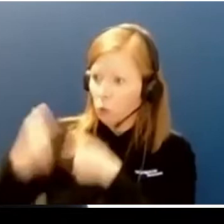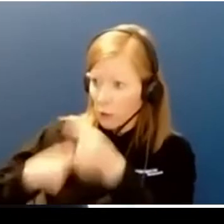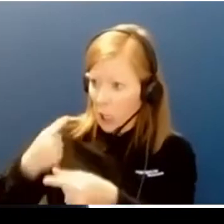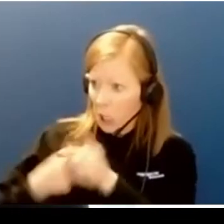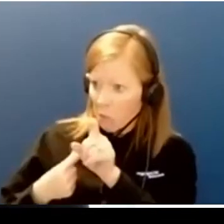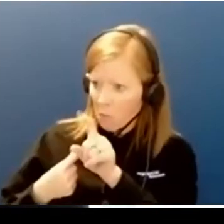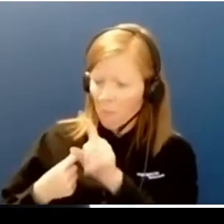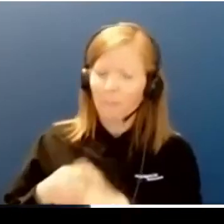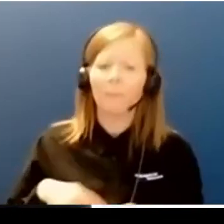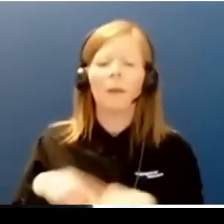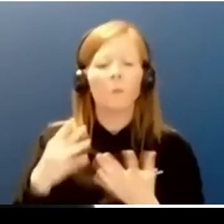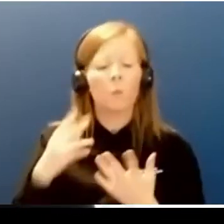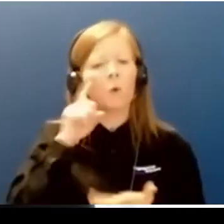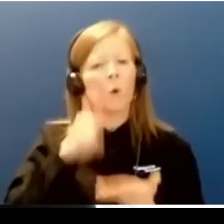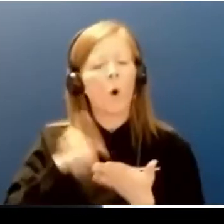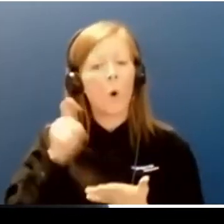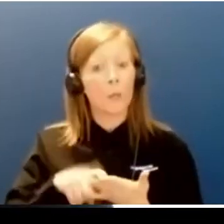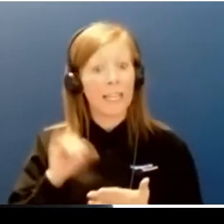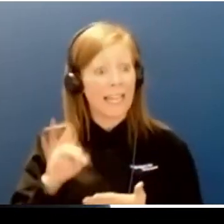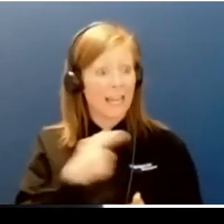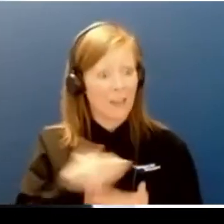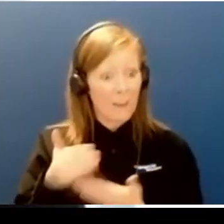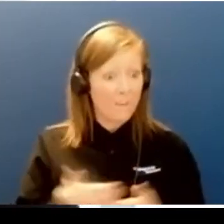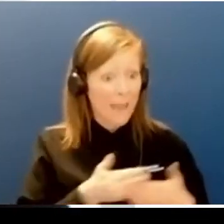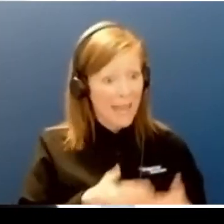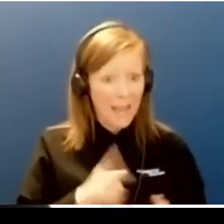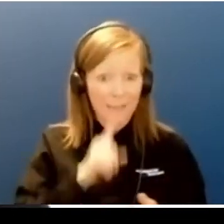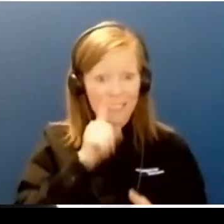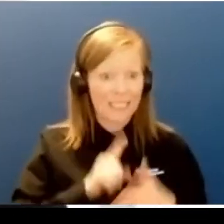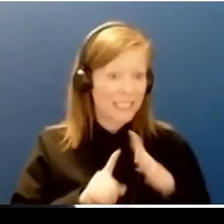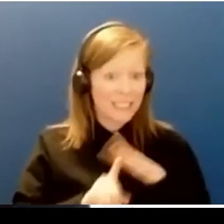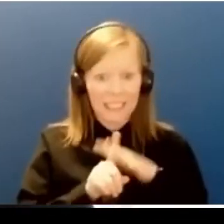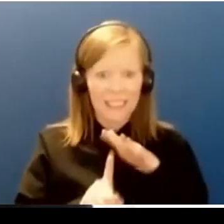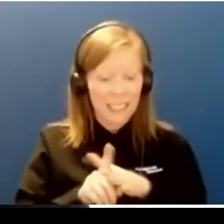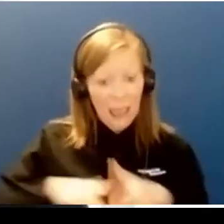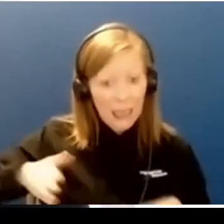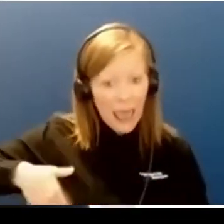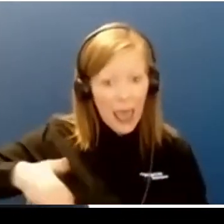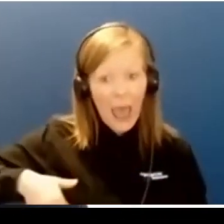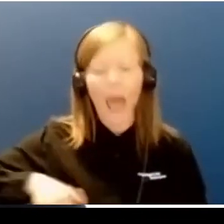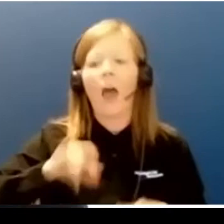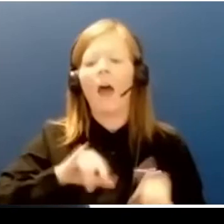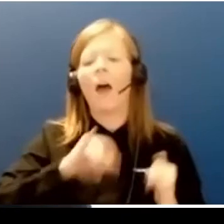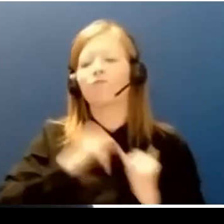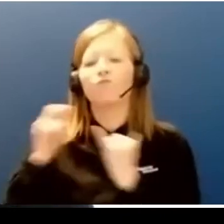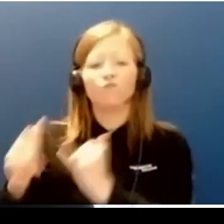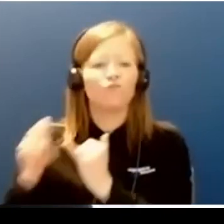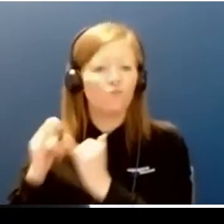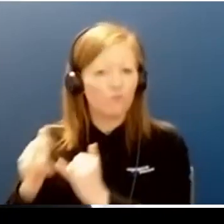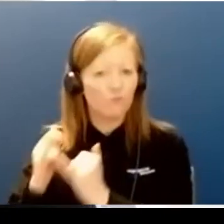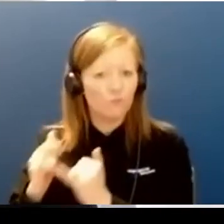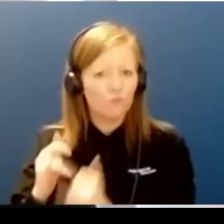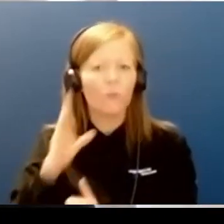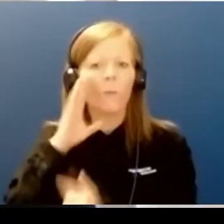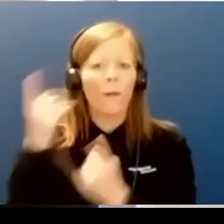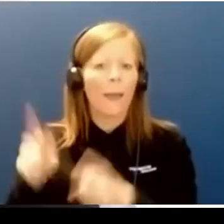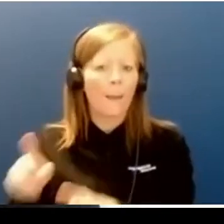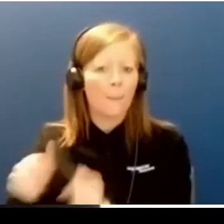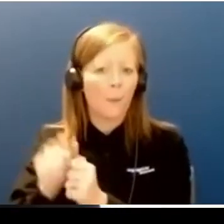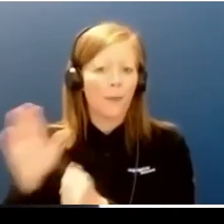parents that they had their baby teeth late to have children that they had the baby teeth later.